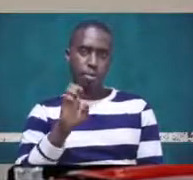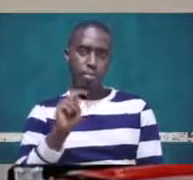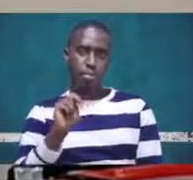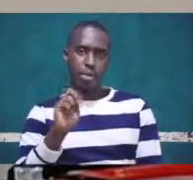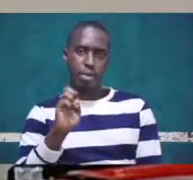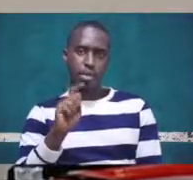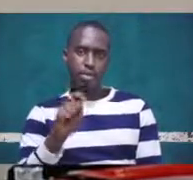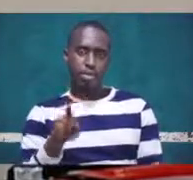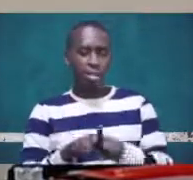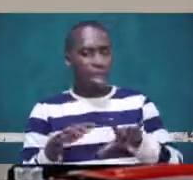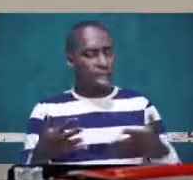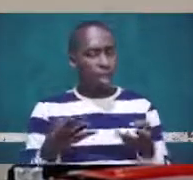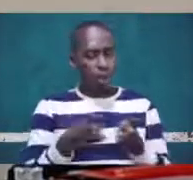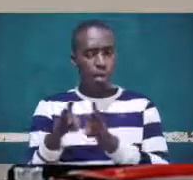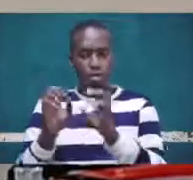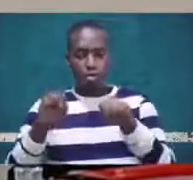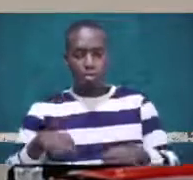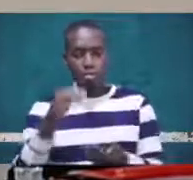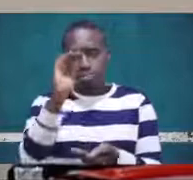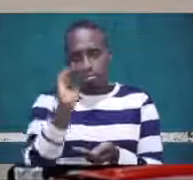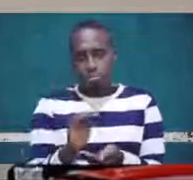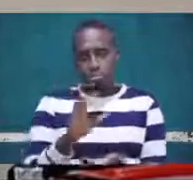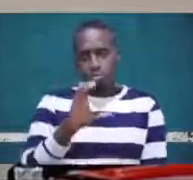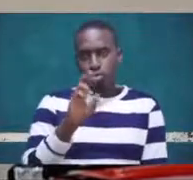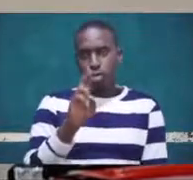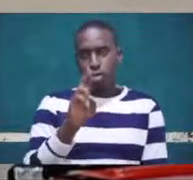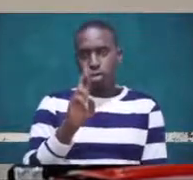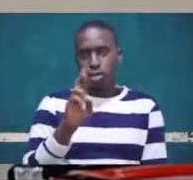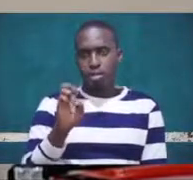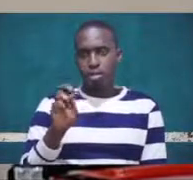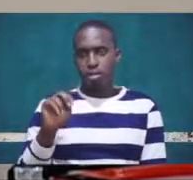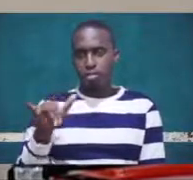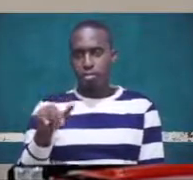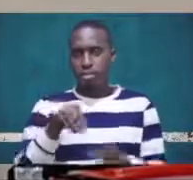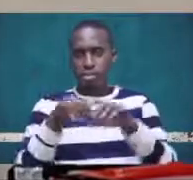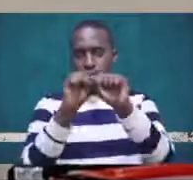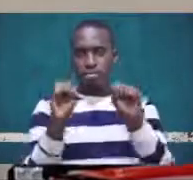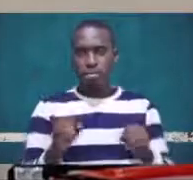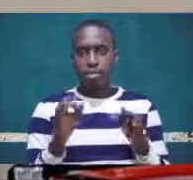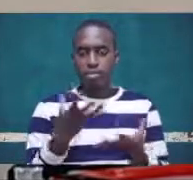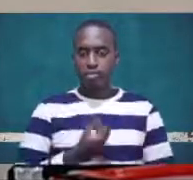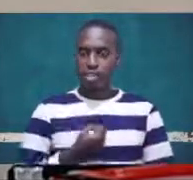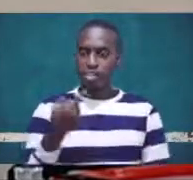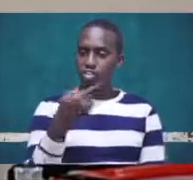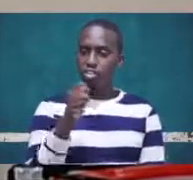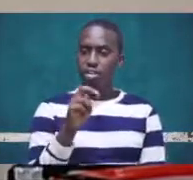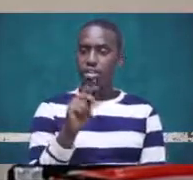there a way we can minimize their reoccurrence in the systems? Ever heard of genetic drugs?